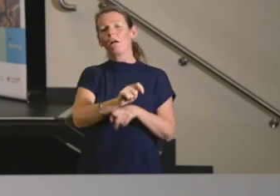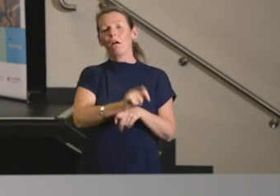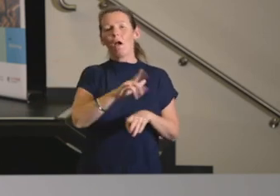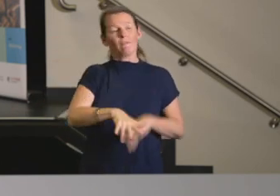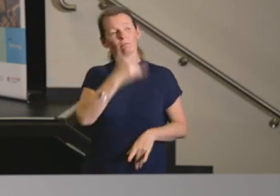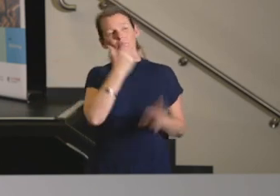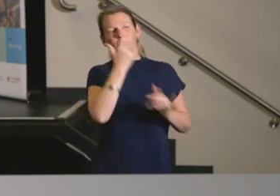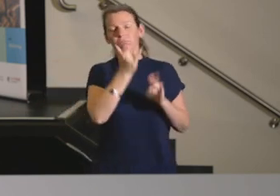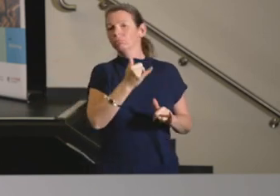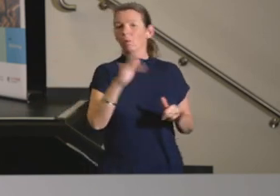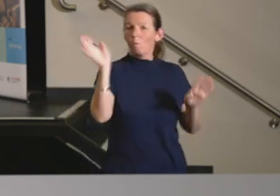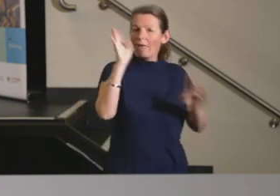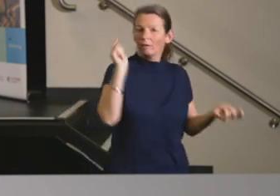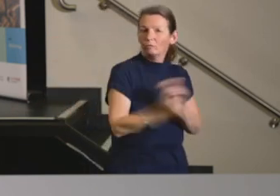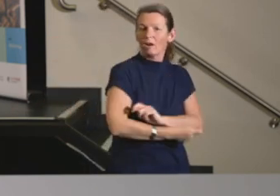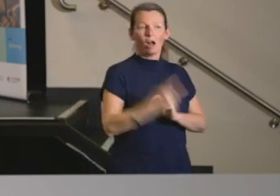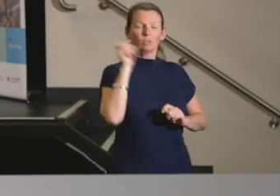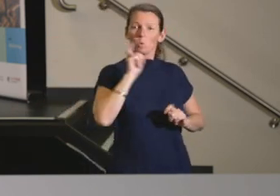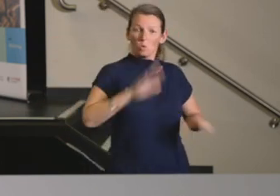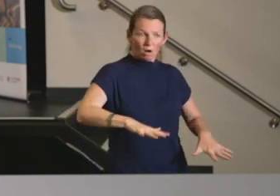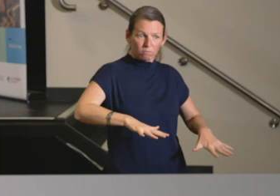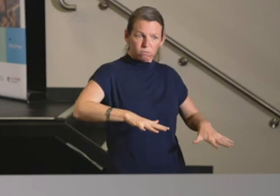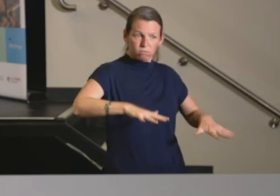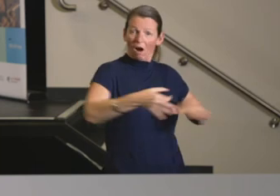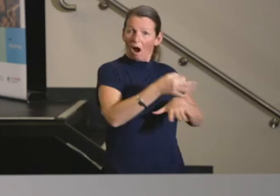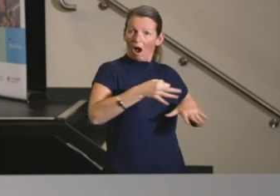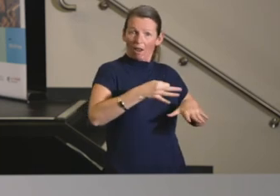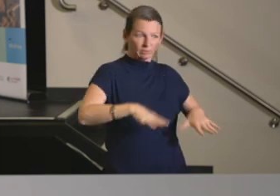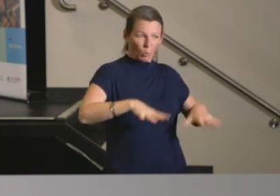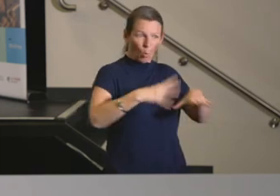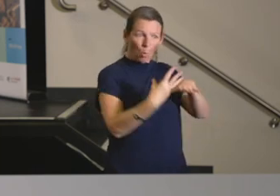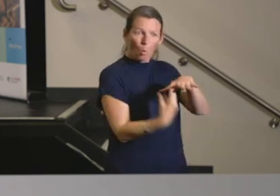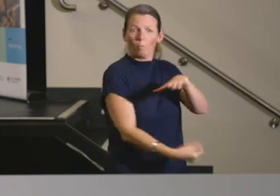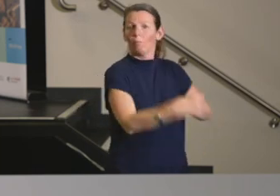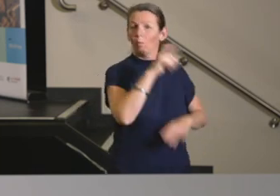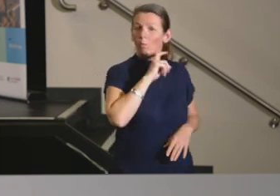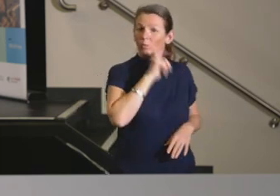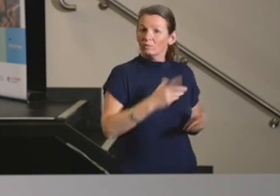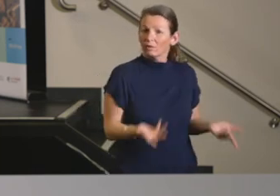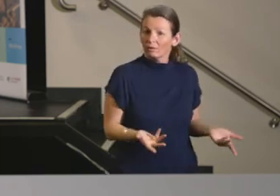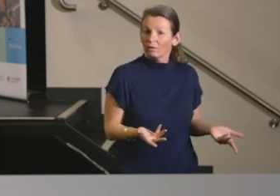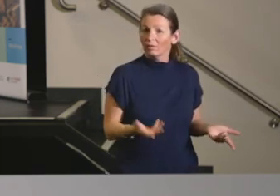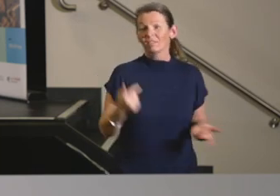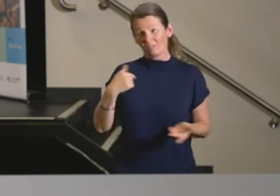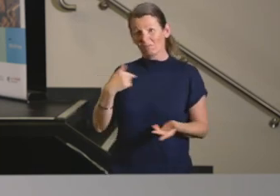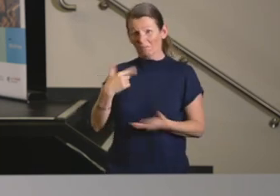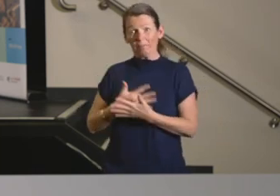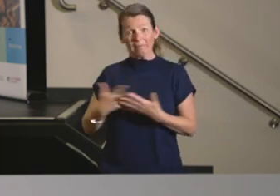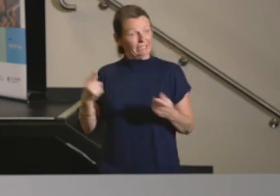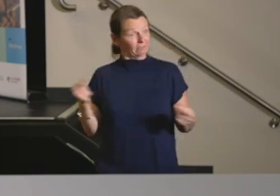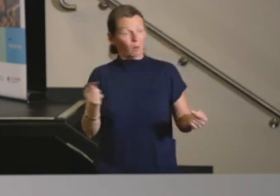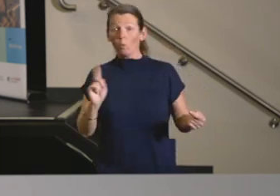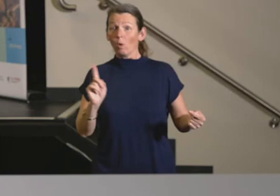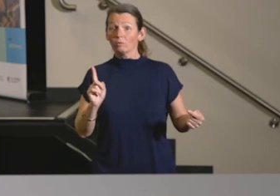raising sea levels, some of our islands sinking. When it's my time to lead my nation, one of the biggest challenges I'll have to face